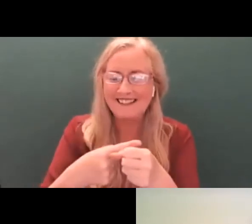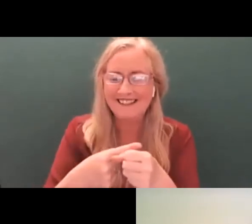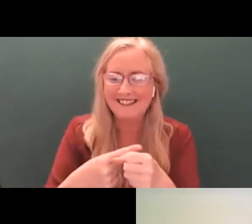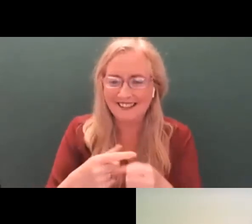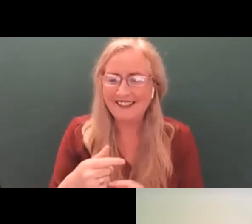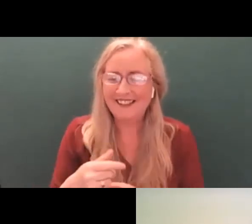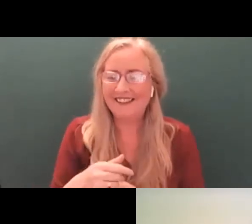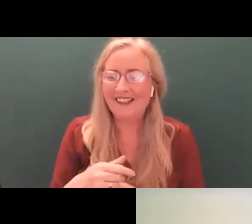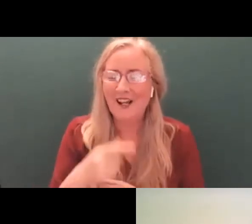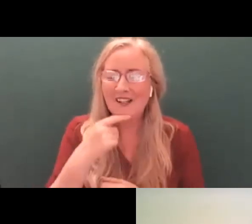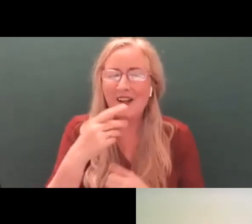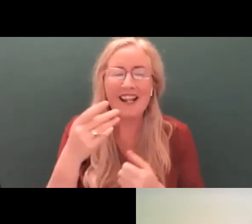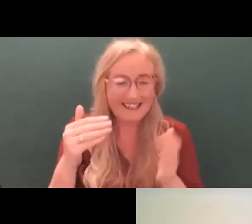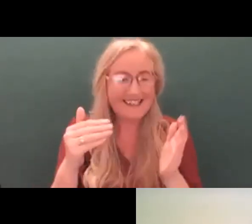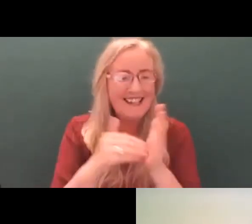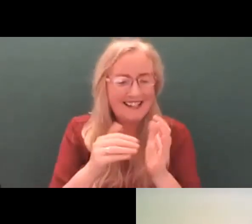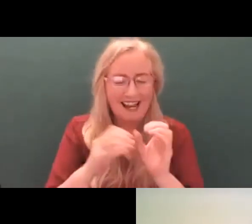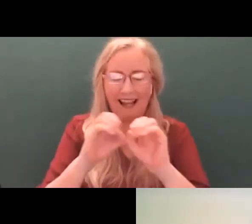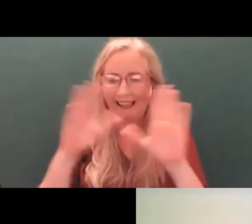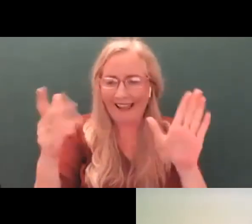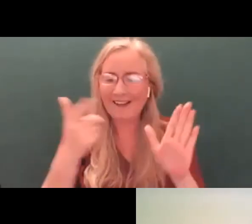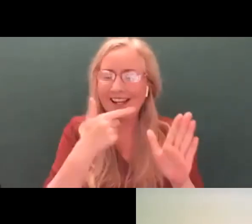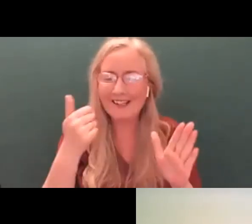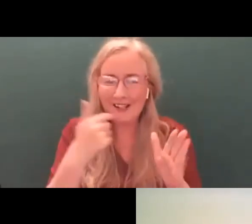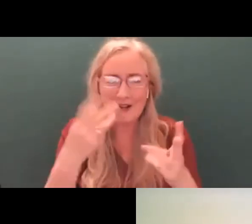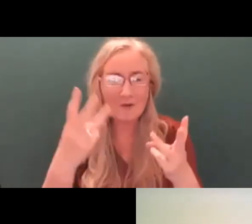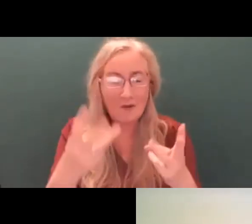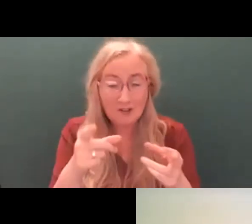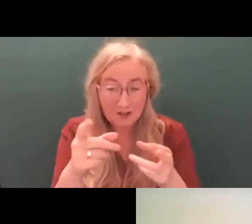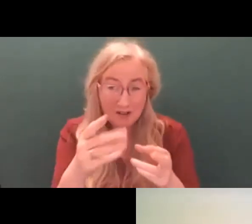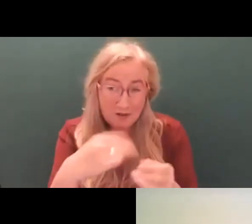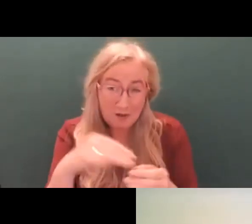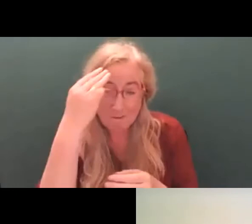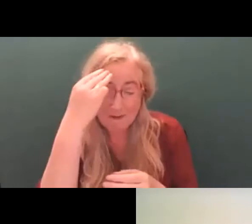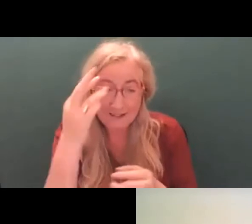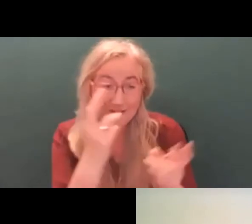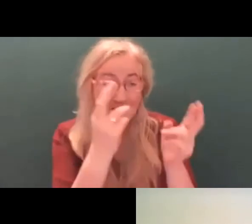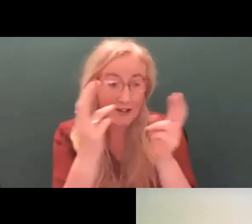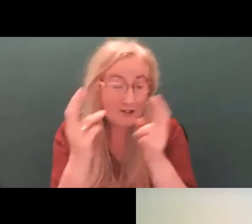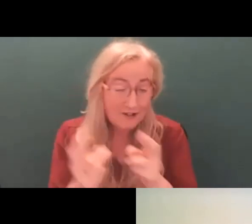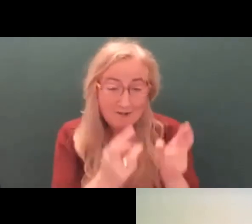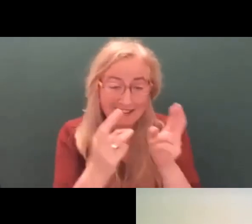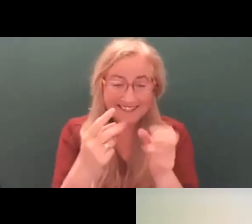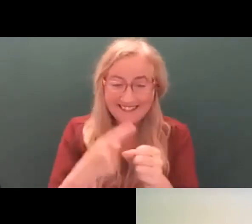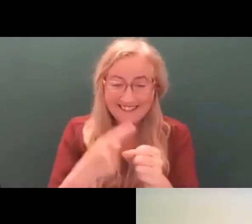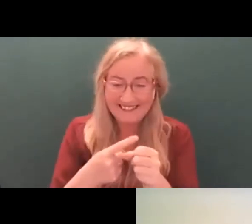very clear and very easy. So maybe you might just once again.